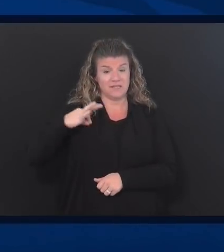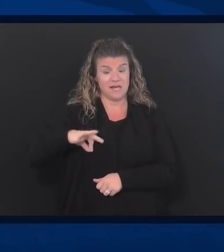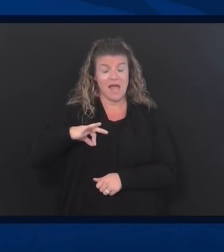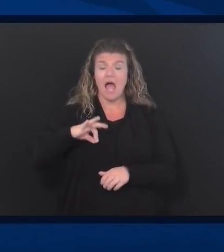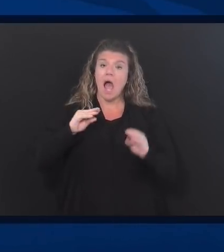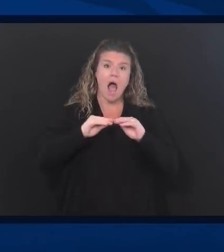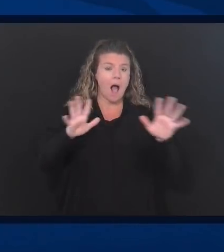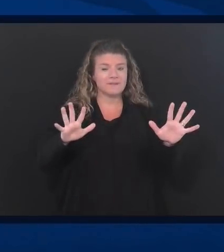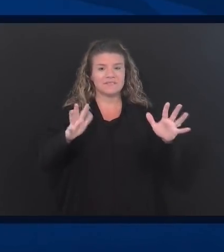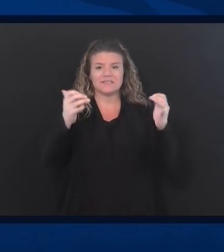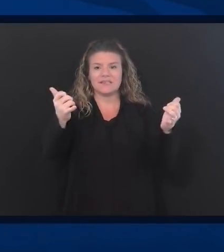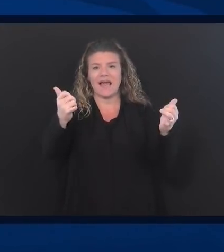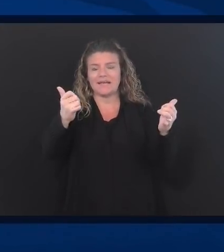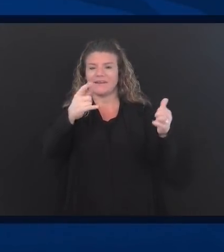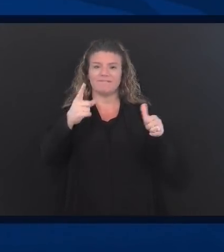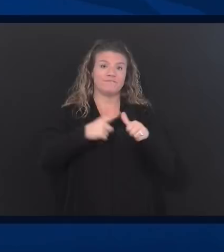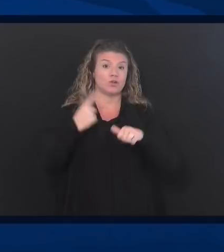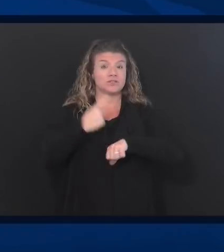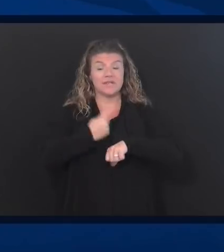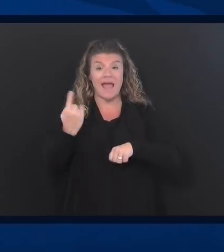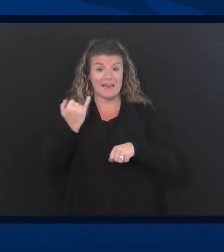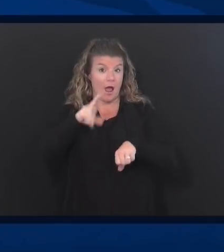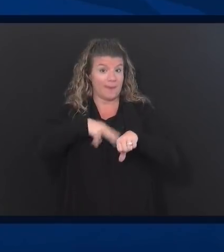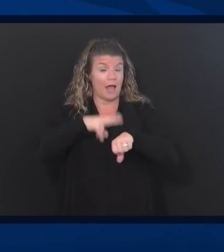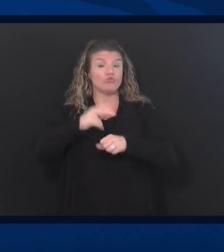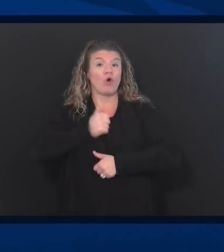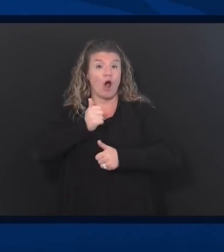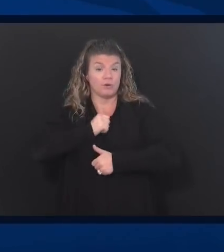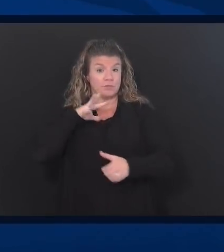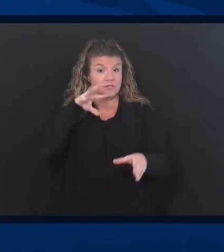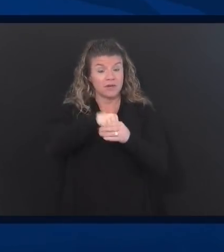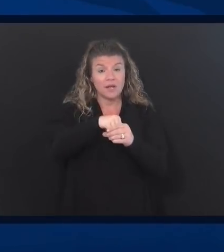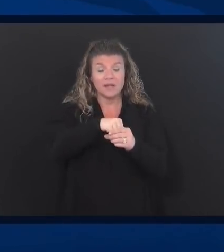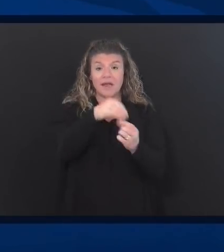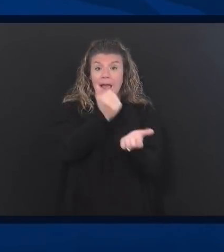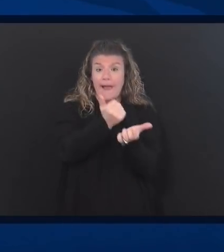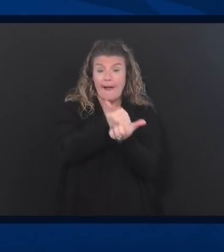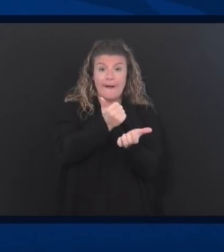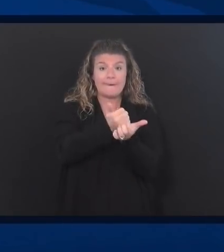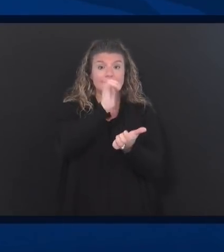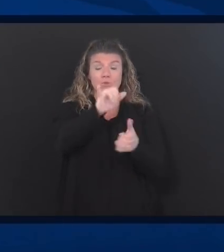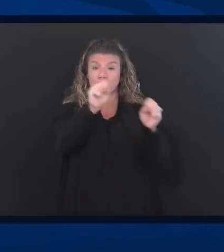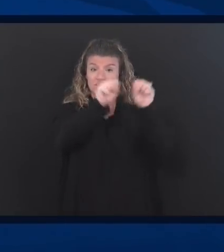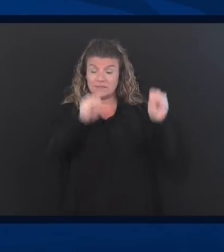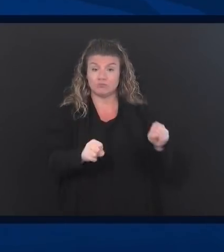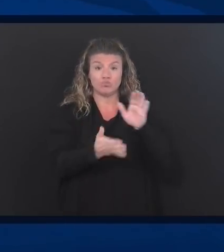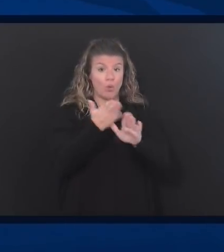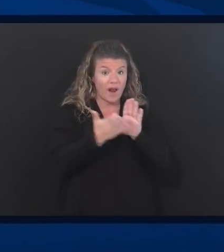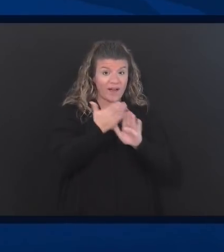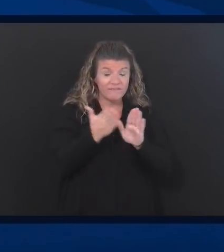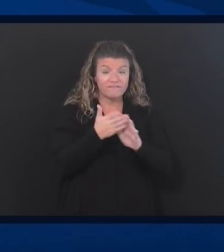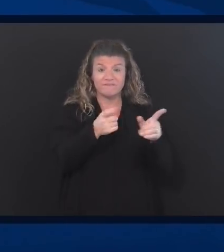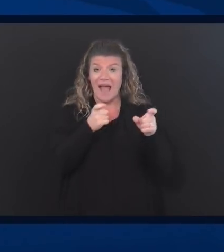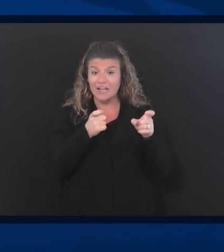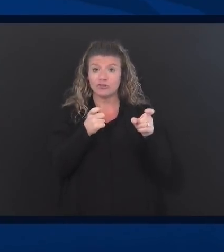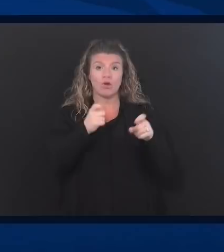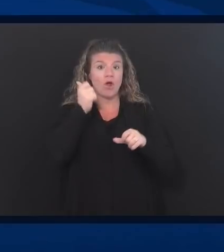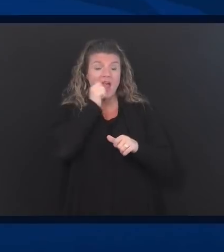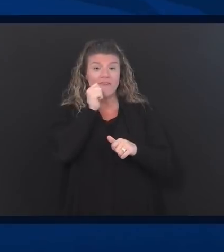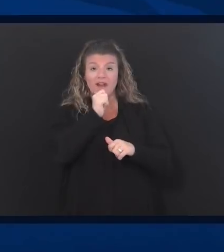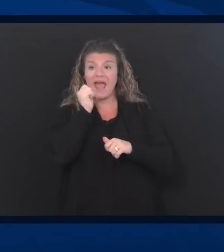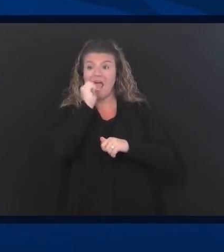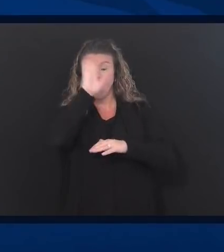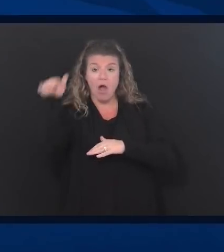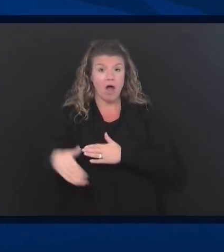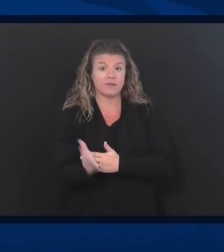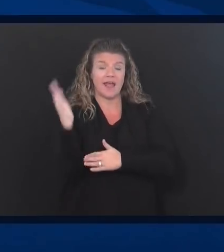obviously today is the first day that the National Guard is participating and helping get the systems running up 24/7, but there are